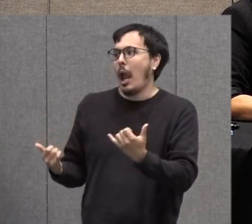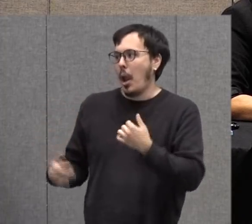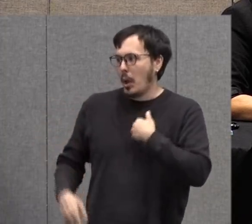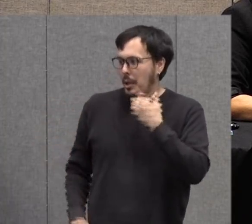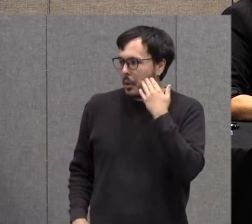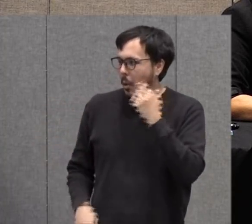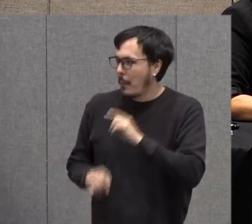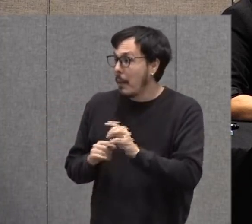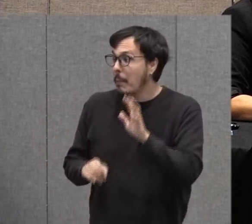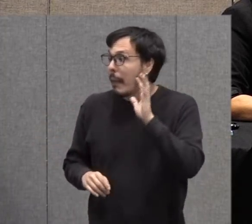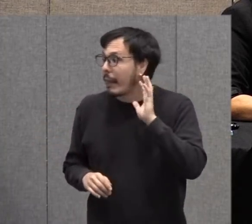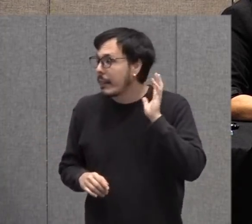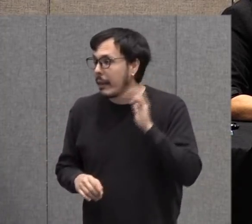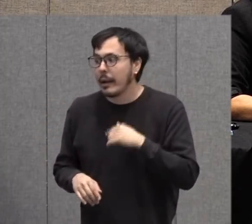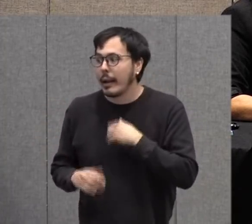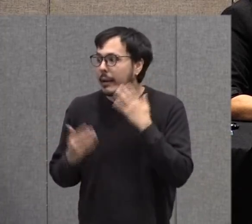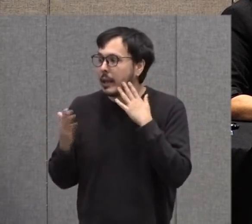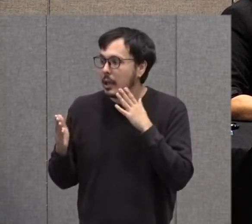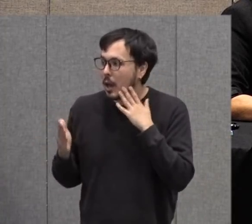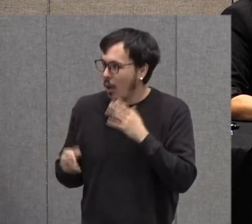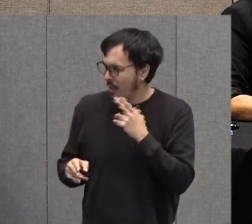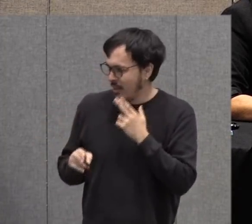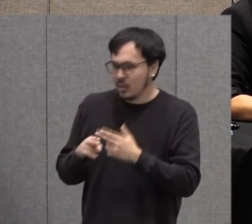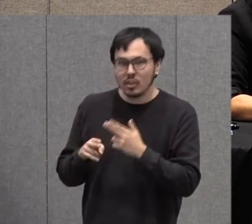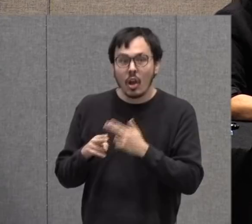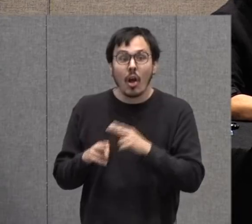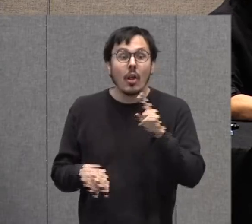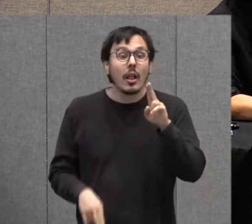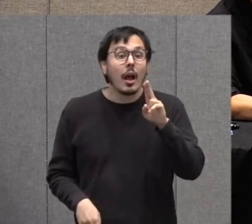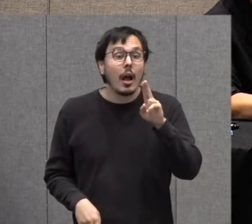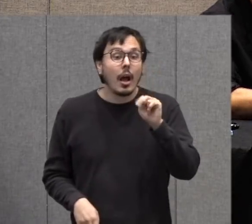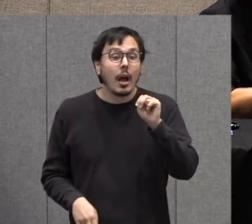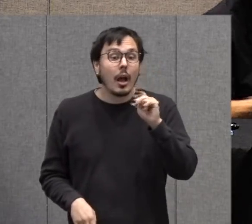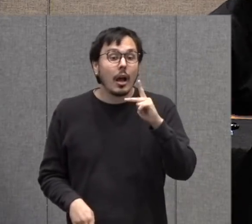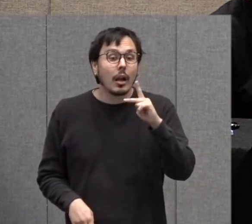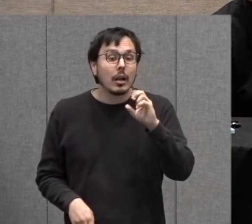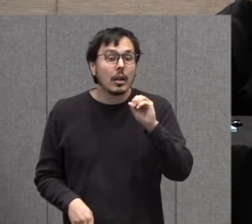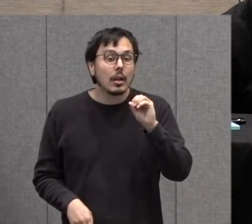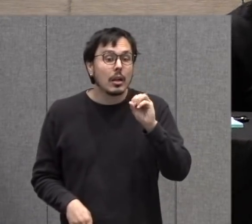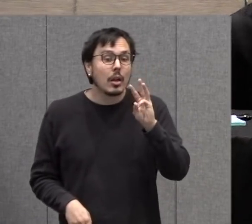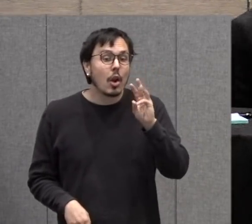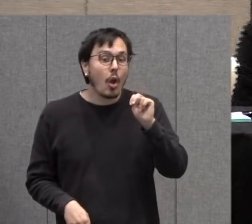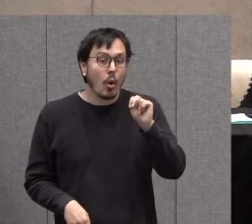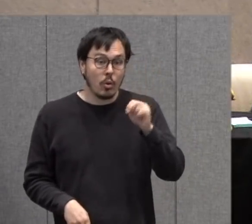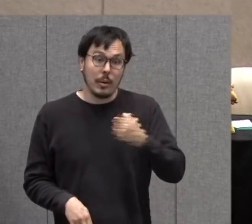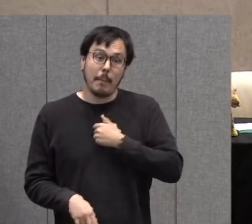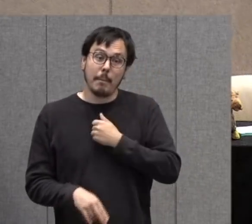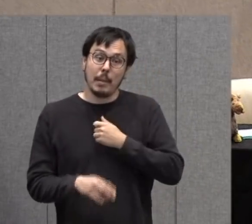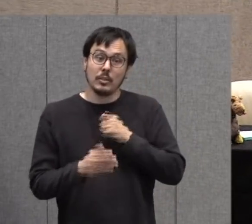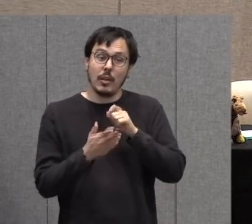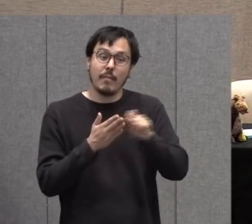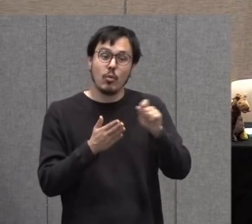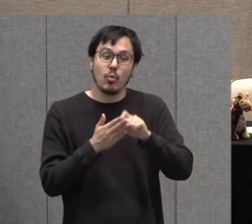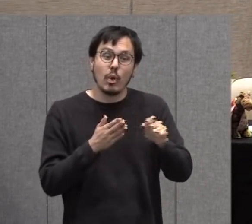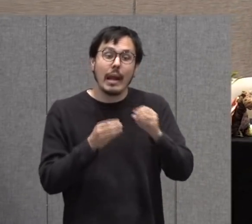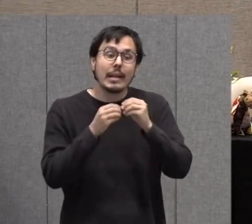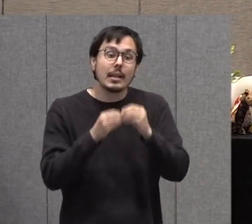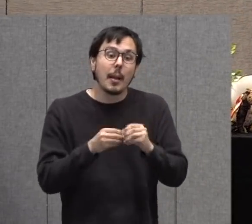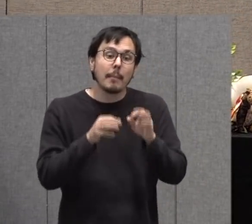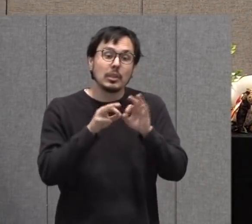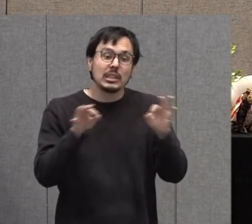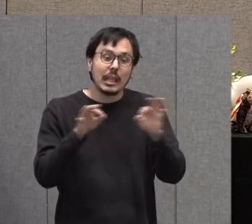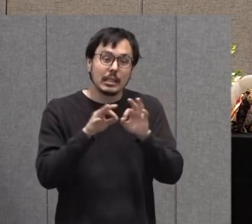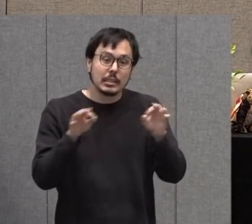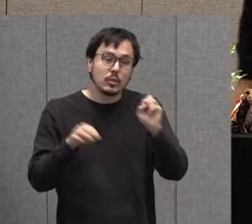but at the time I didn't know. That's called an unknown. So if I were to write a number sentence or an